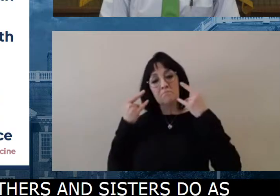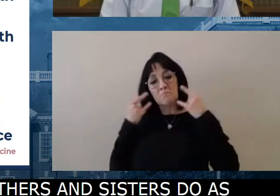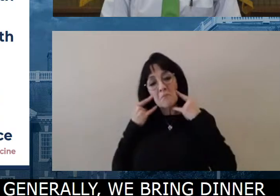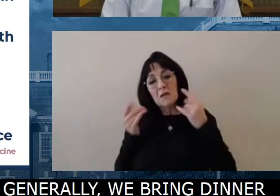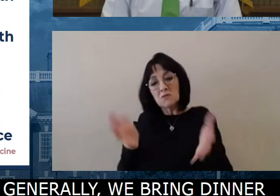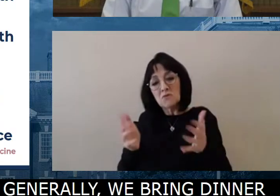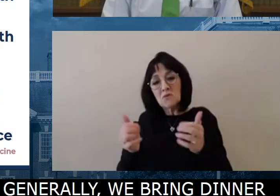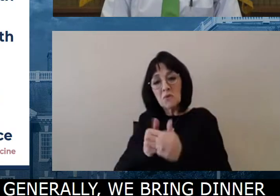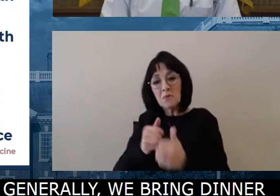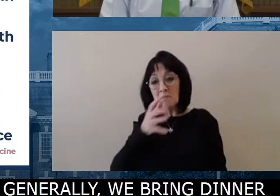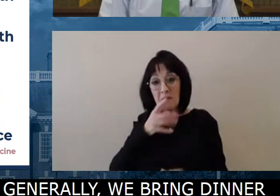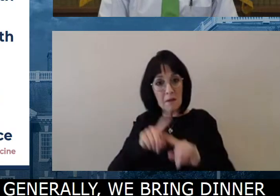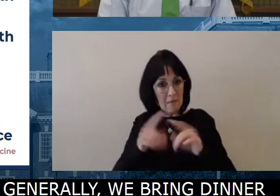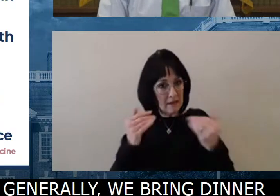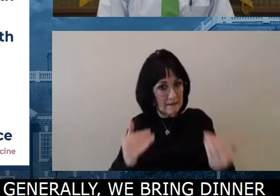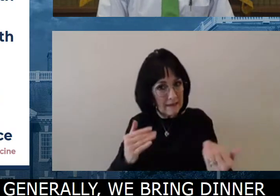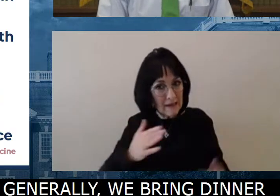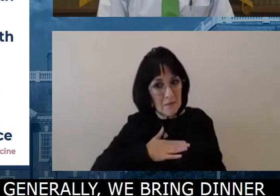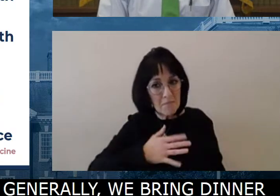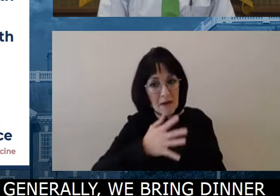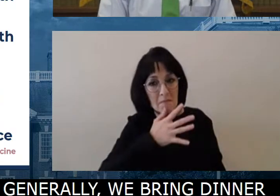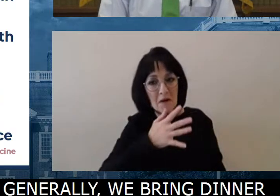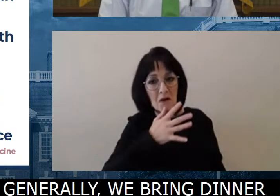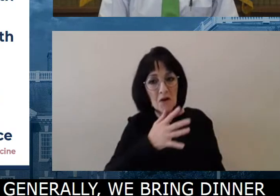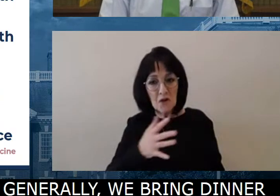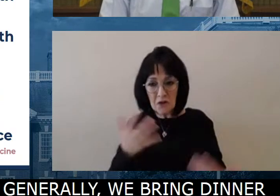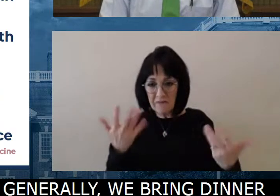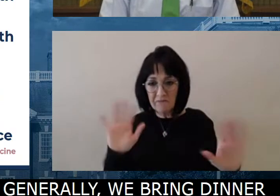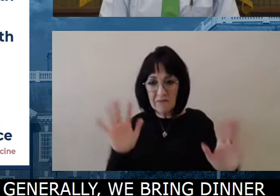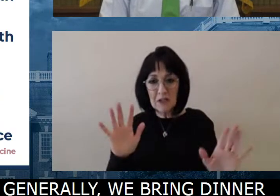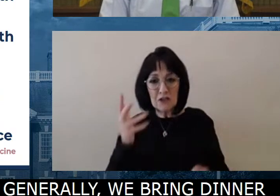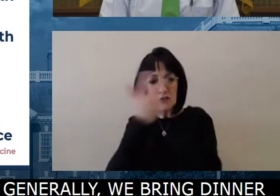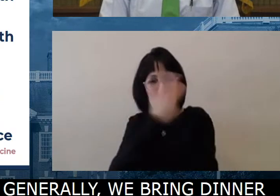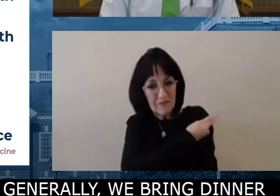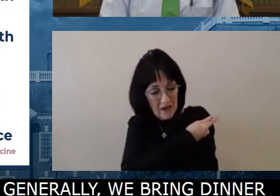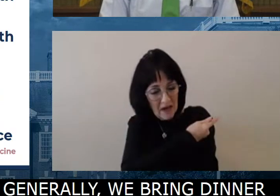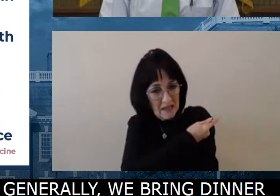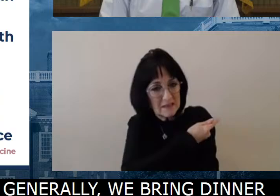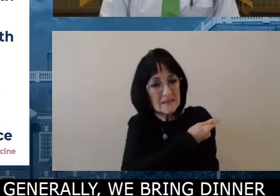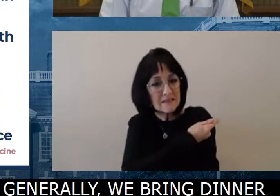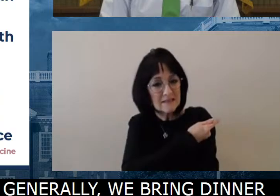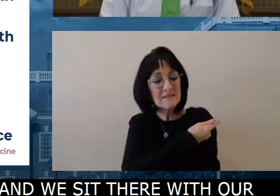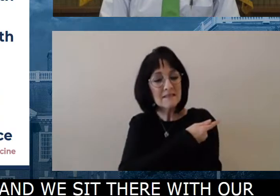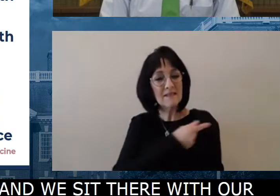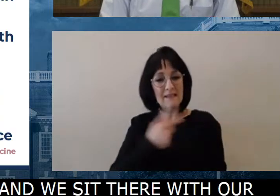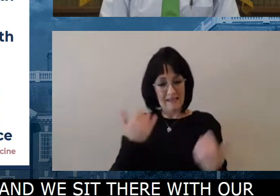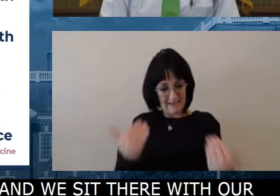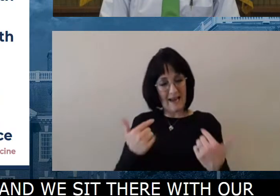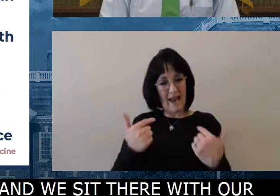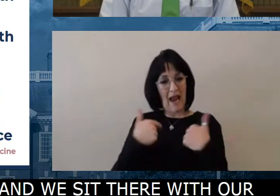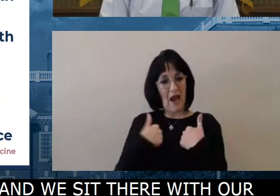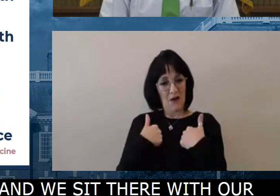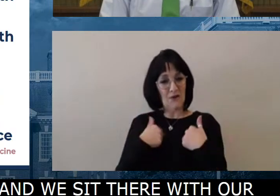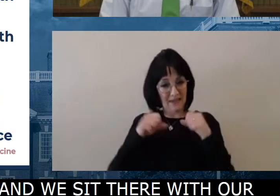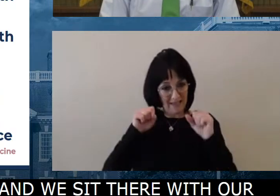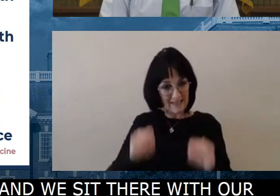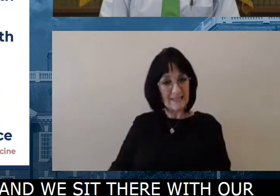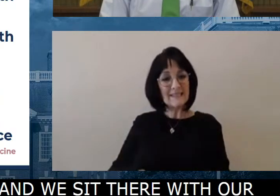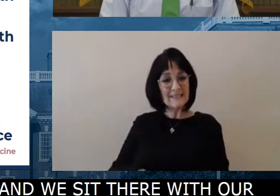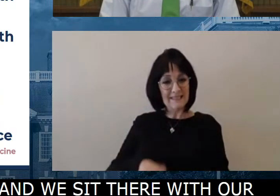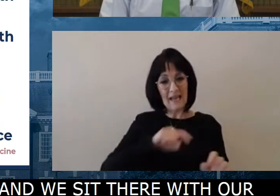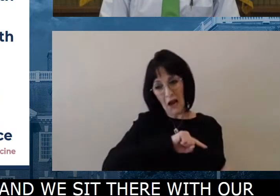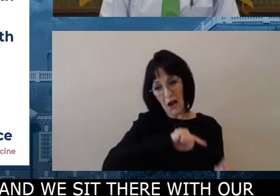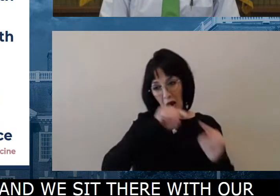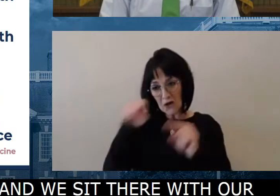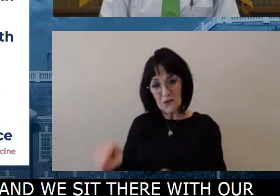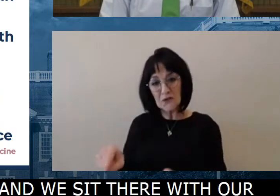fully vaccinated, and this will provide me with an opportunity to go over there and actually share dinner with